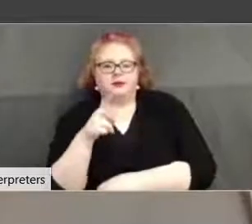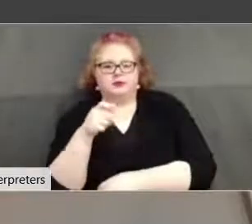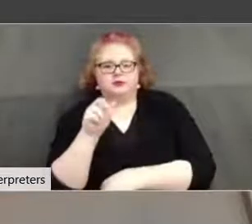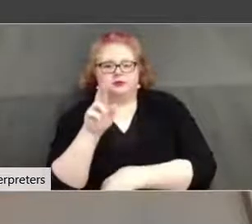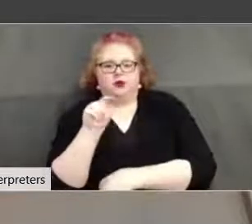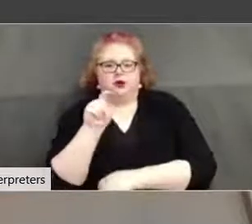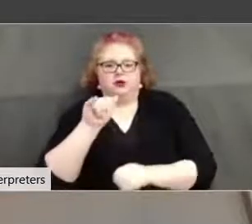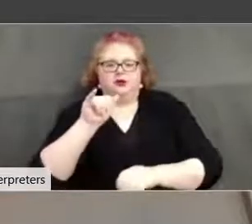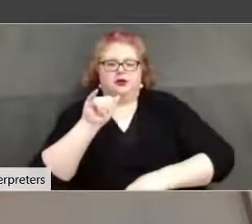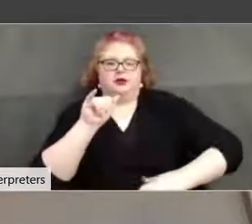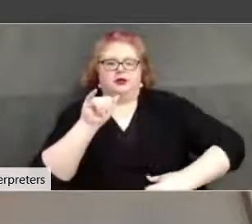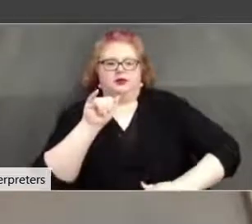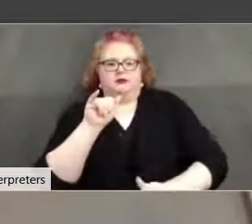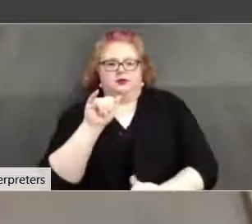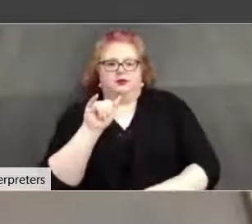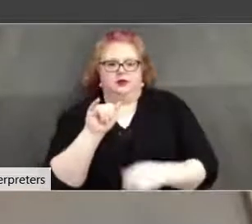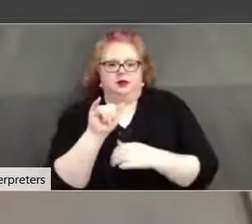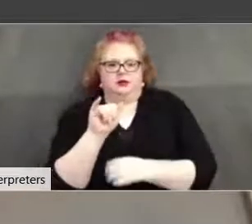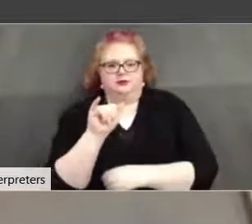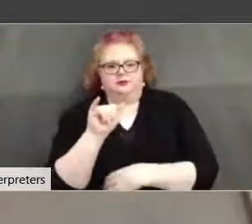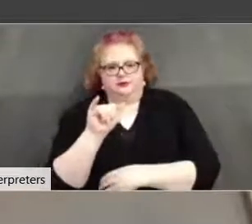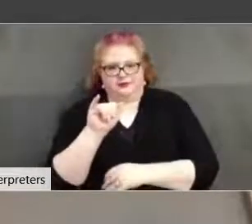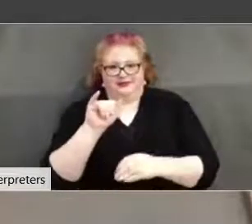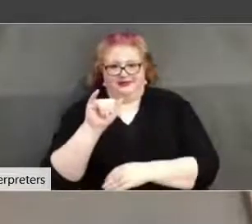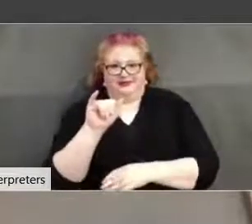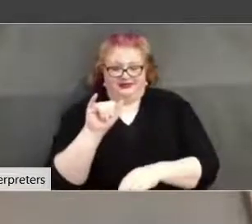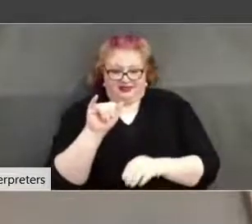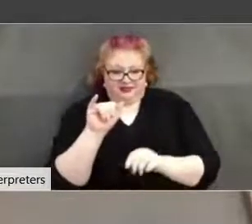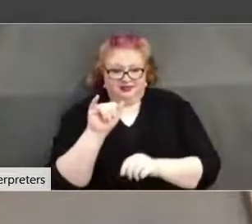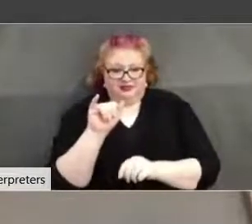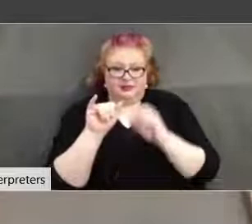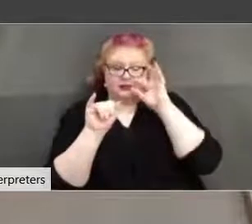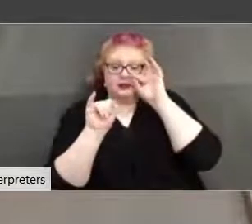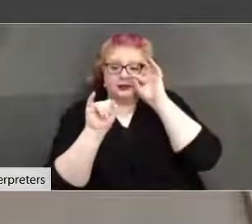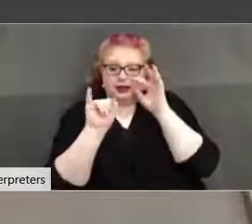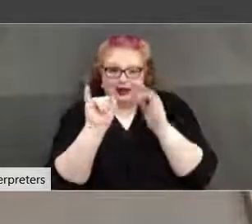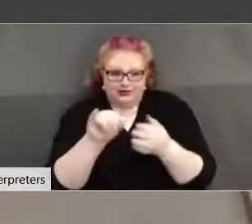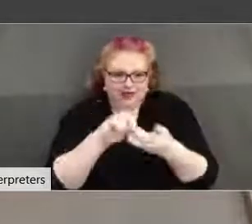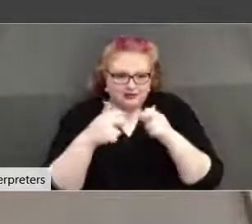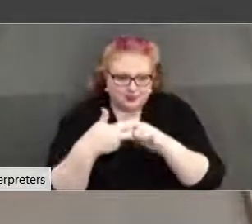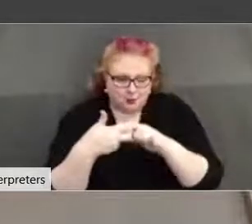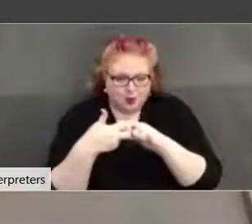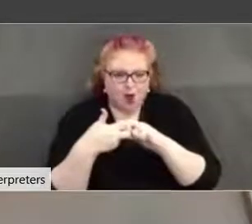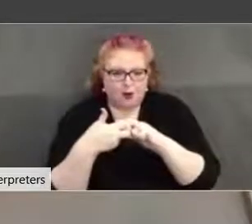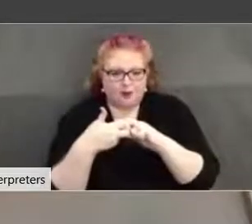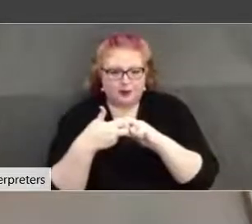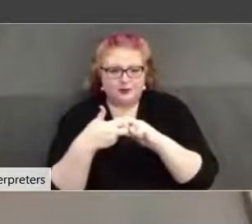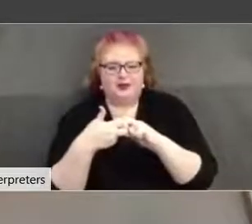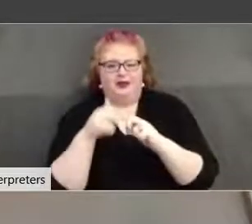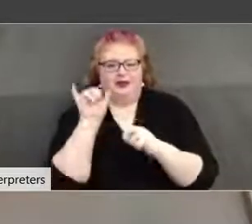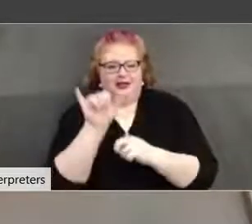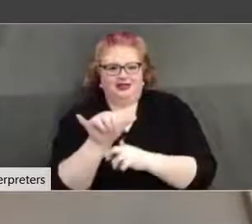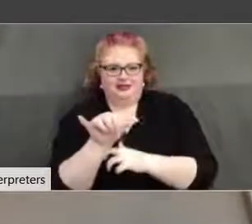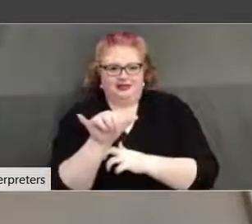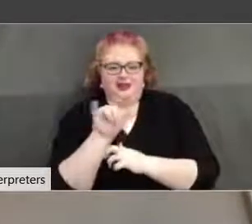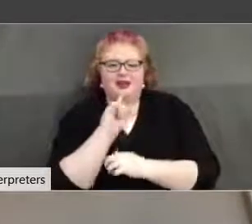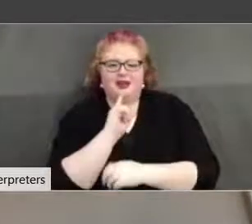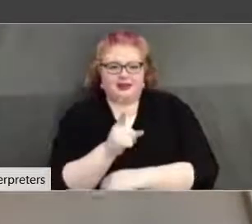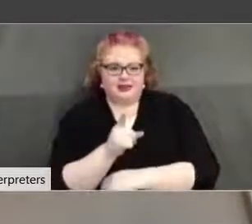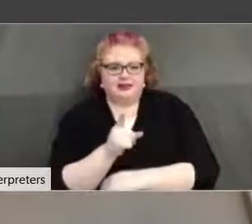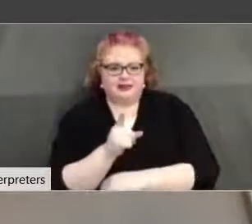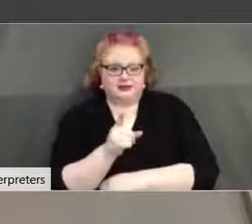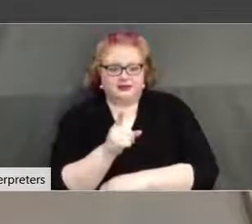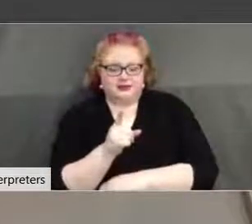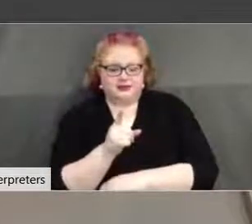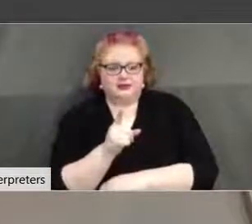our employees. And that's the problem. It is the uncertainty of right